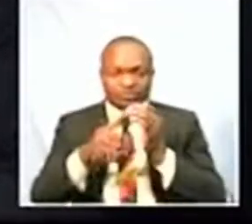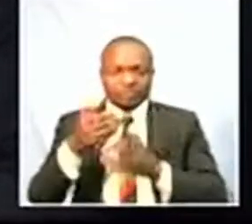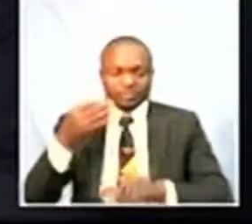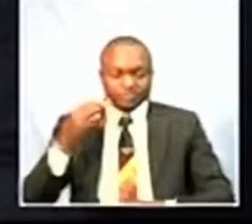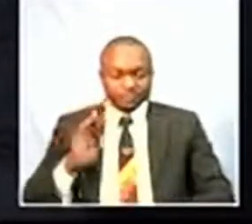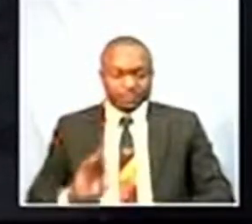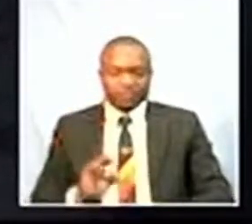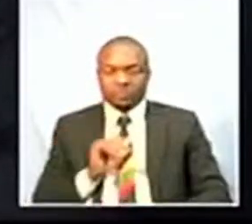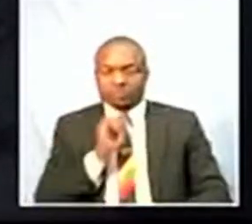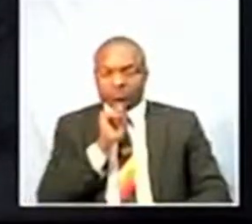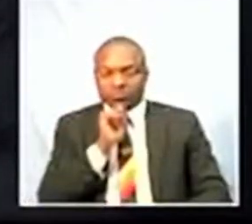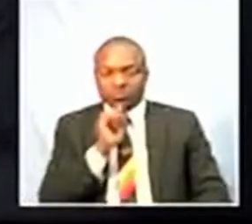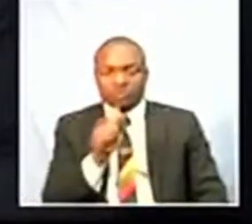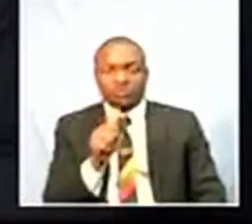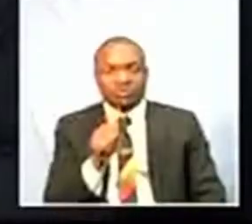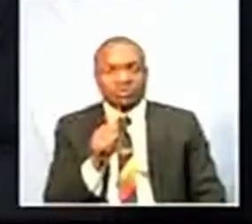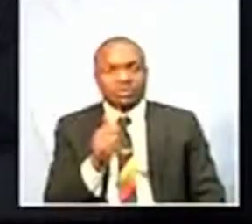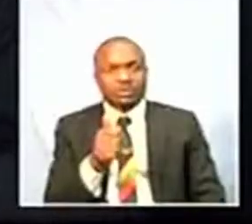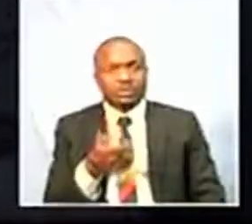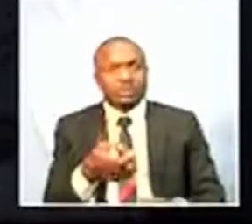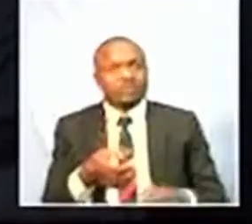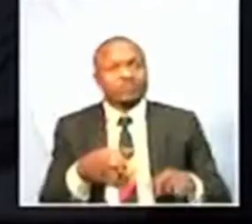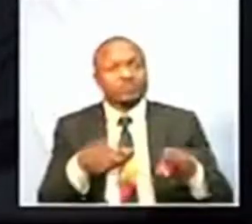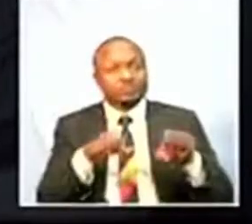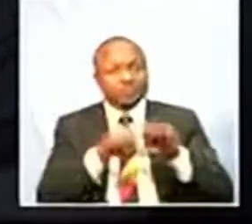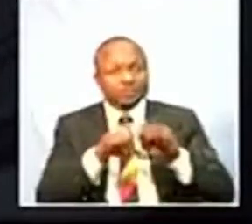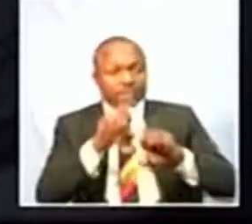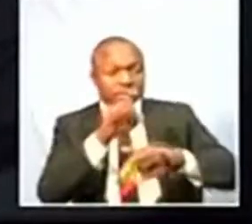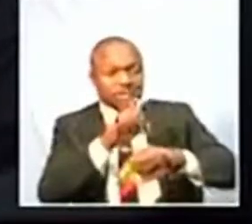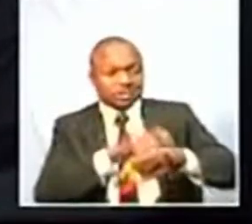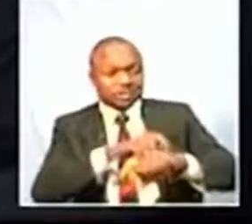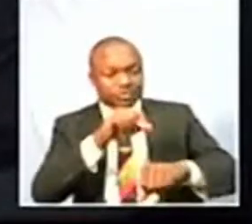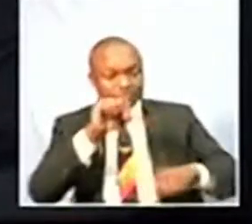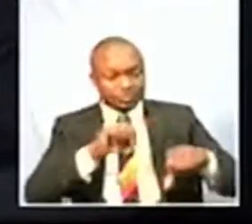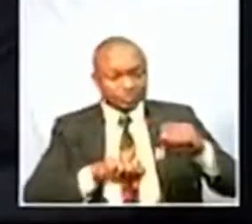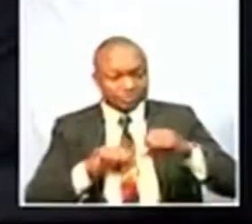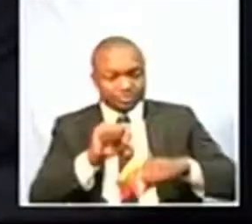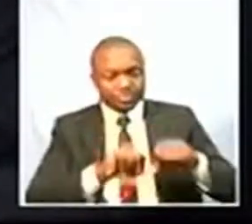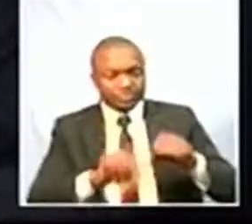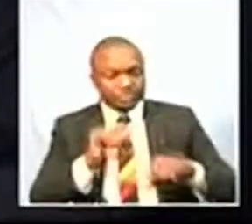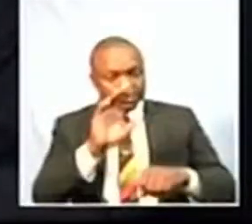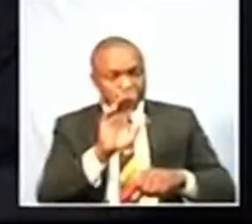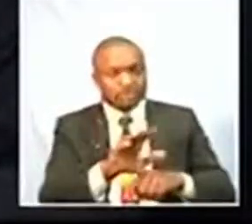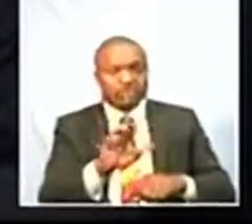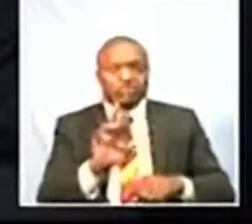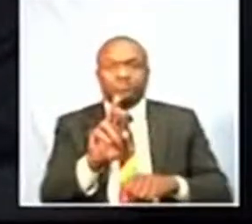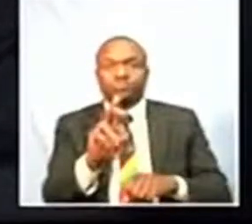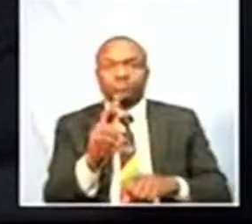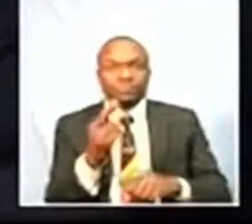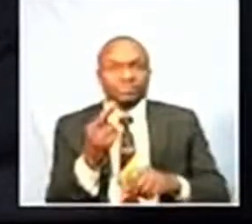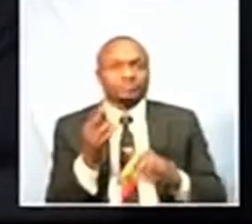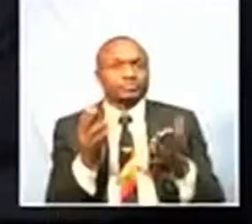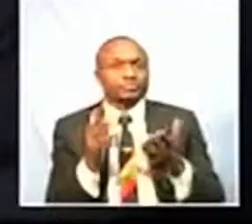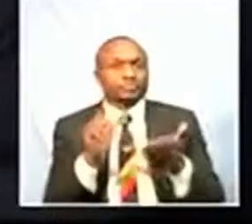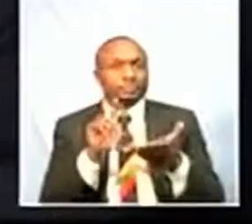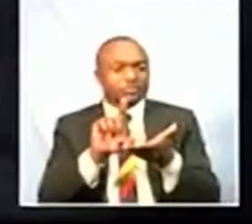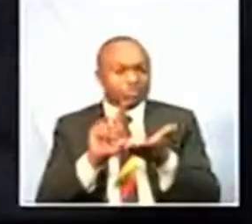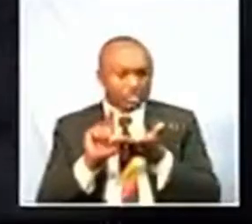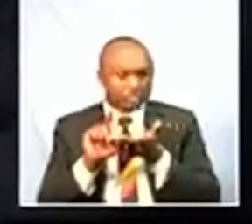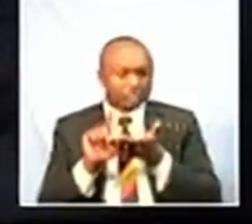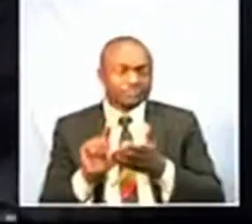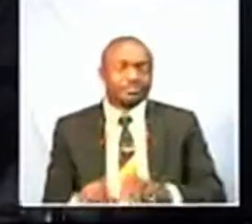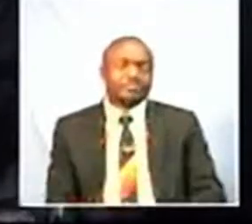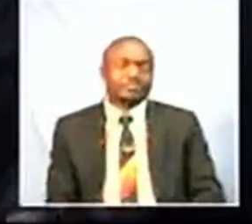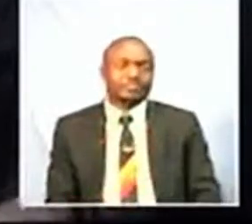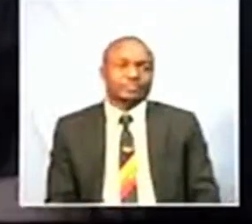not even at the time of audit, there was no recovery of the loans.